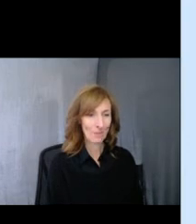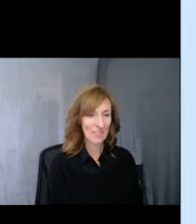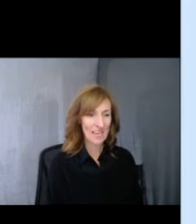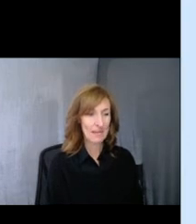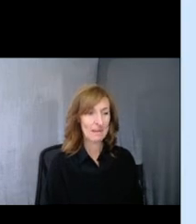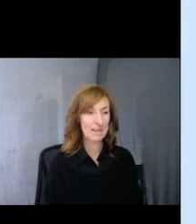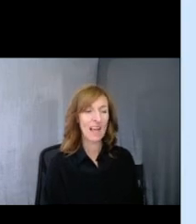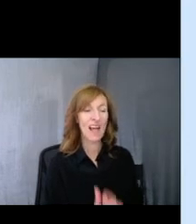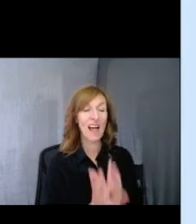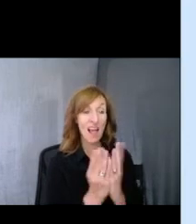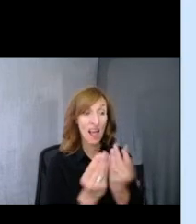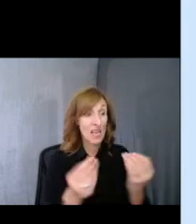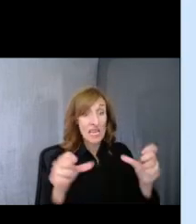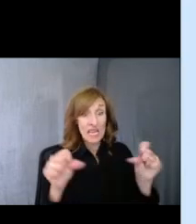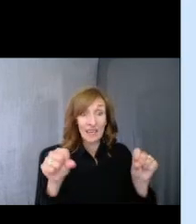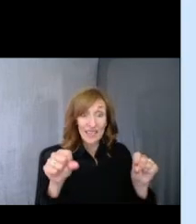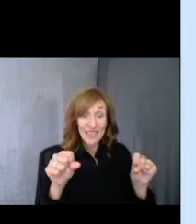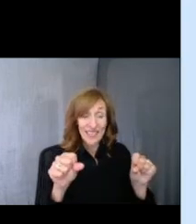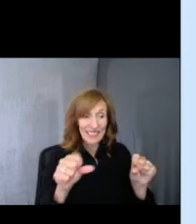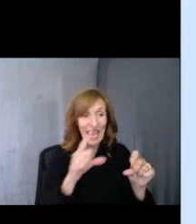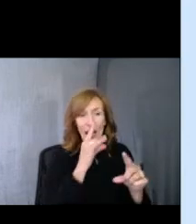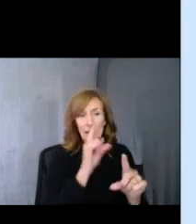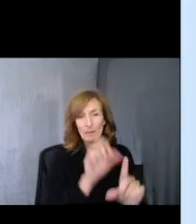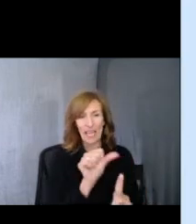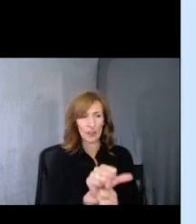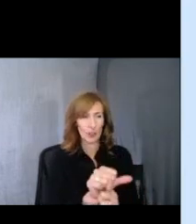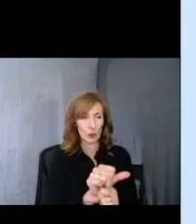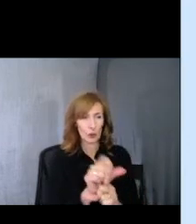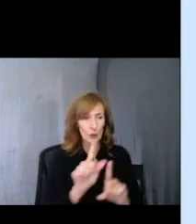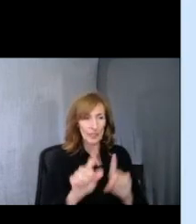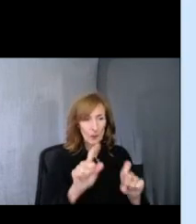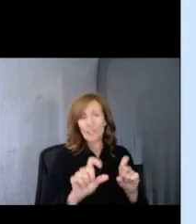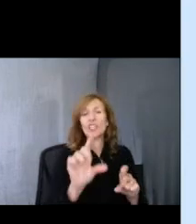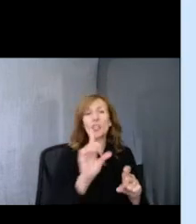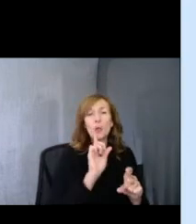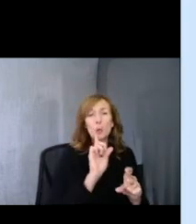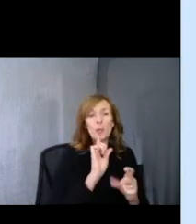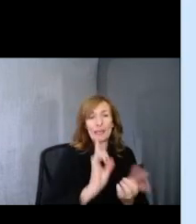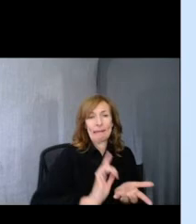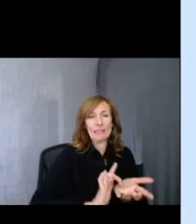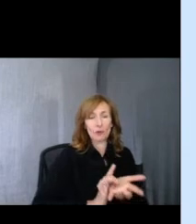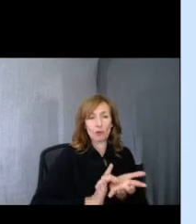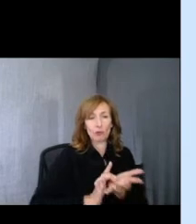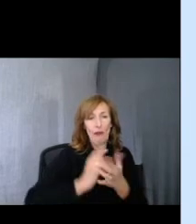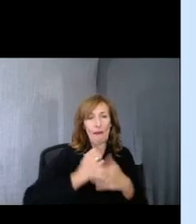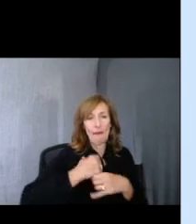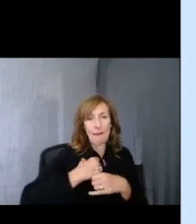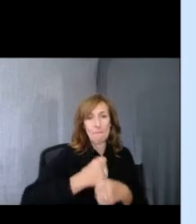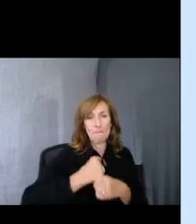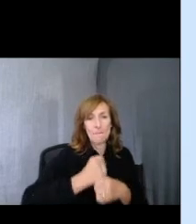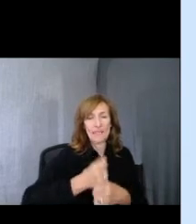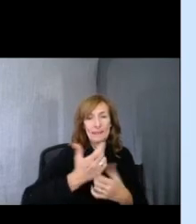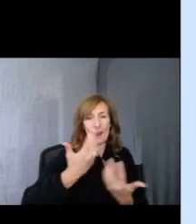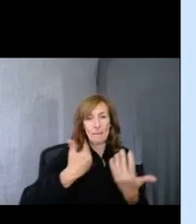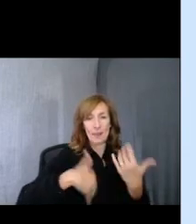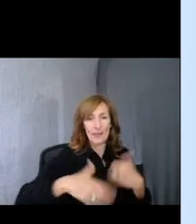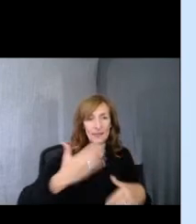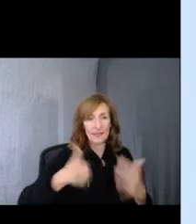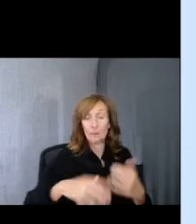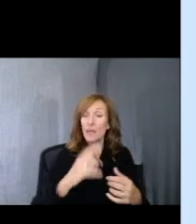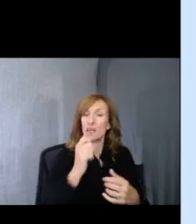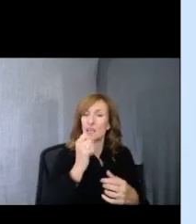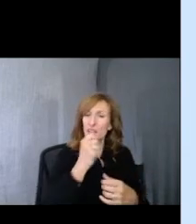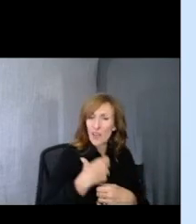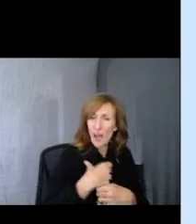And yeah, so this was a trick question. It's actually drug metabolism. The drugs typically aren't metabolized in the kidney, they're